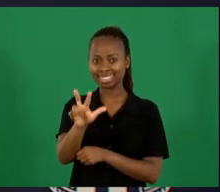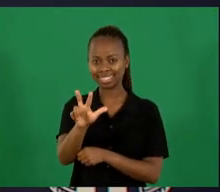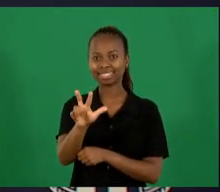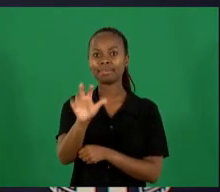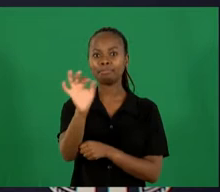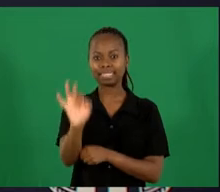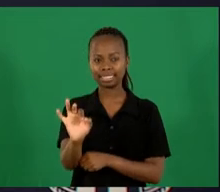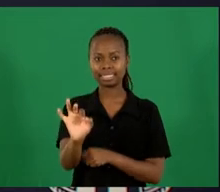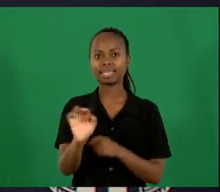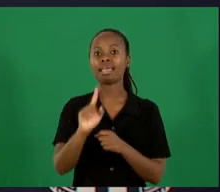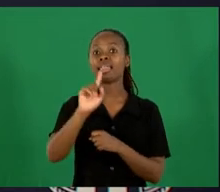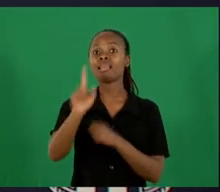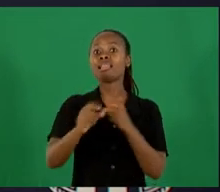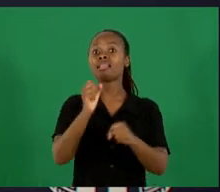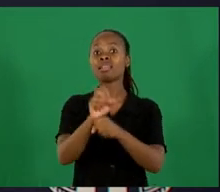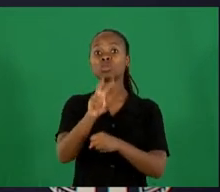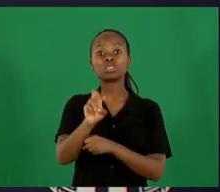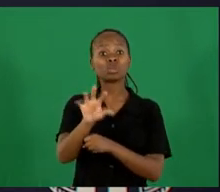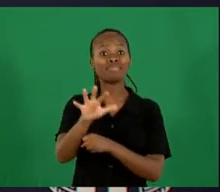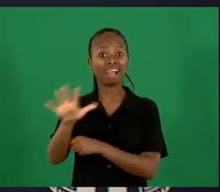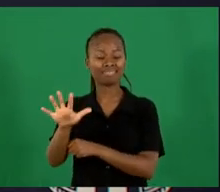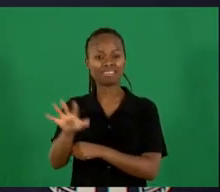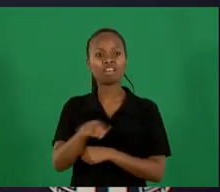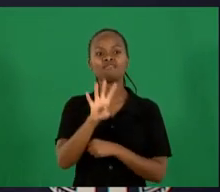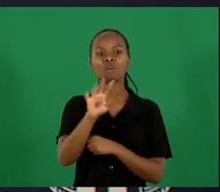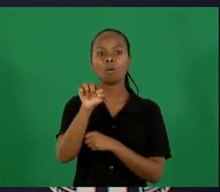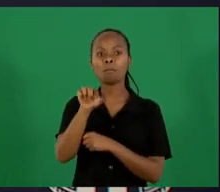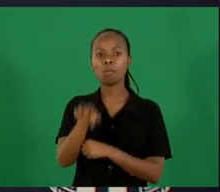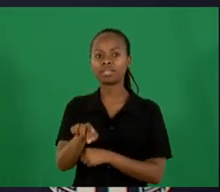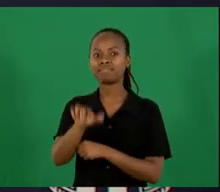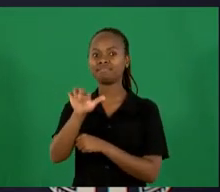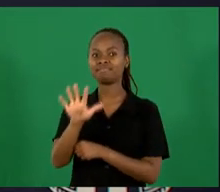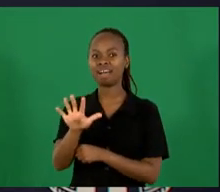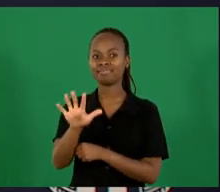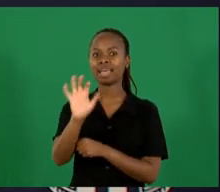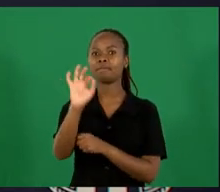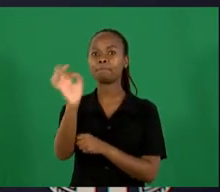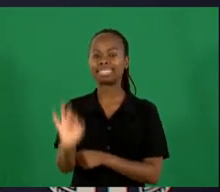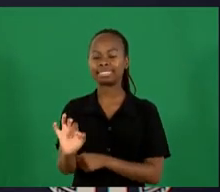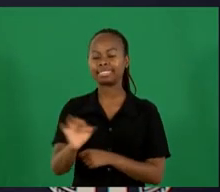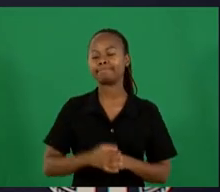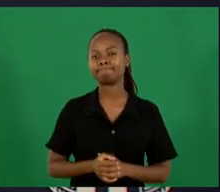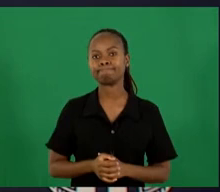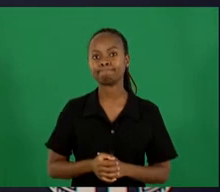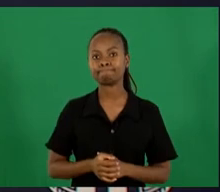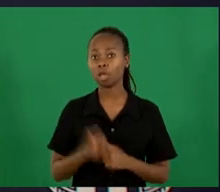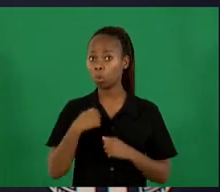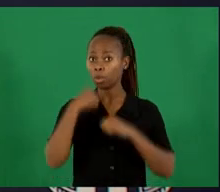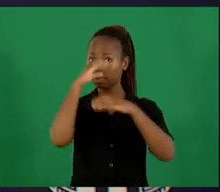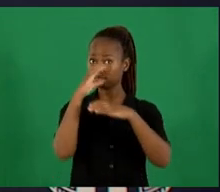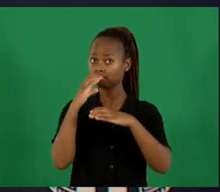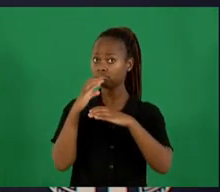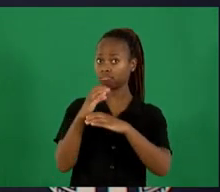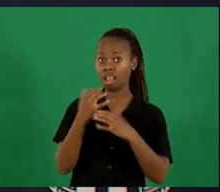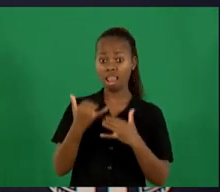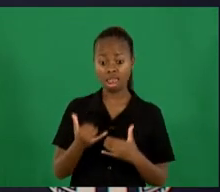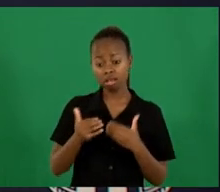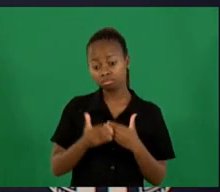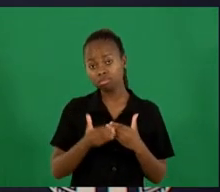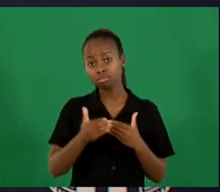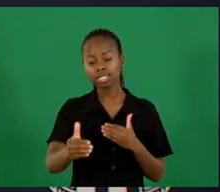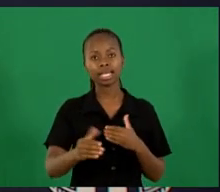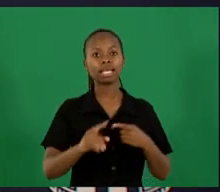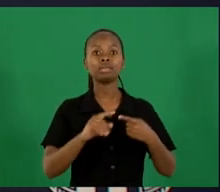of 4.5%. Our forecast for core inflation is somewhat lower at 5.2%